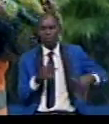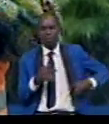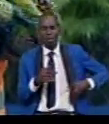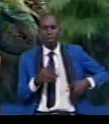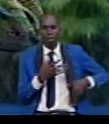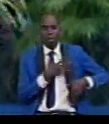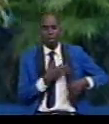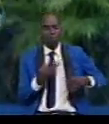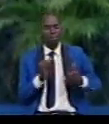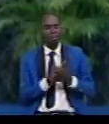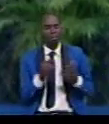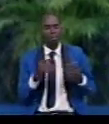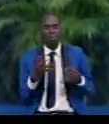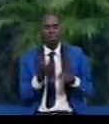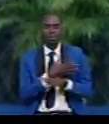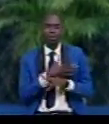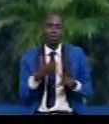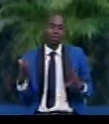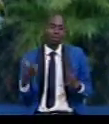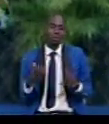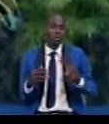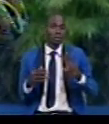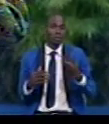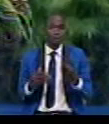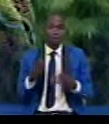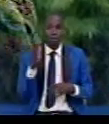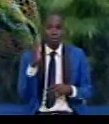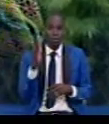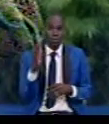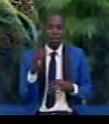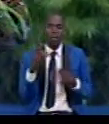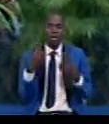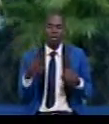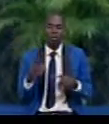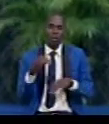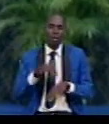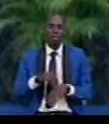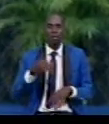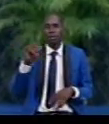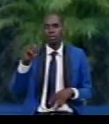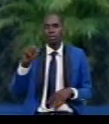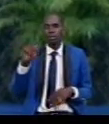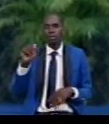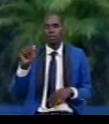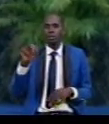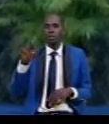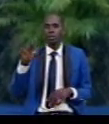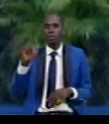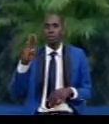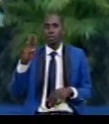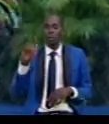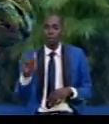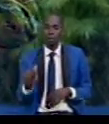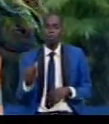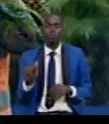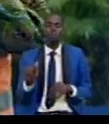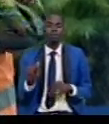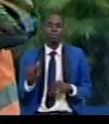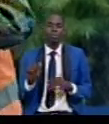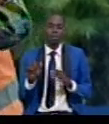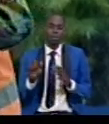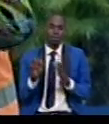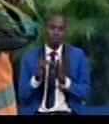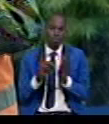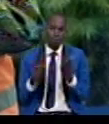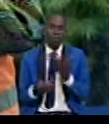Amen? The next one, I think, is from Taraba Crusade. some bad people visited us and they